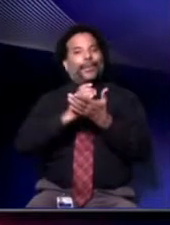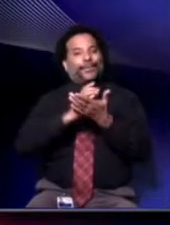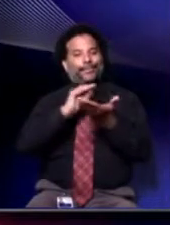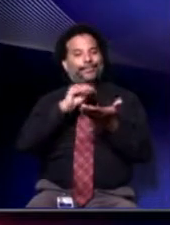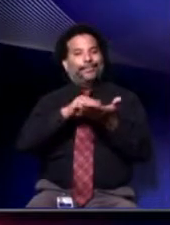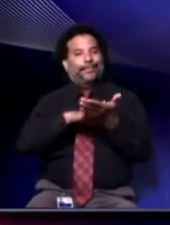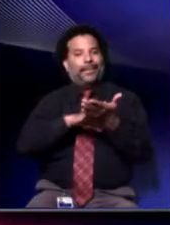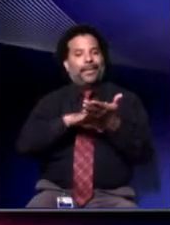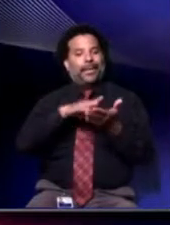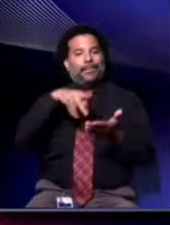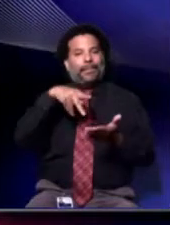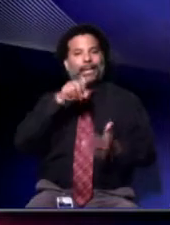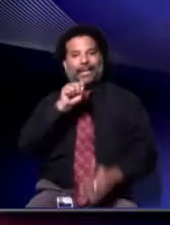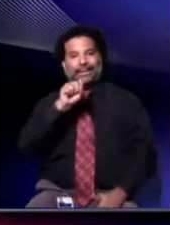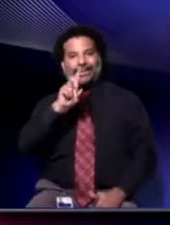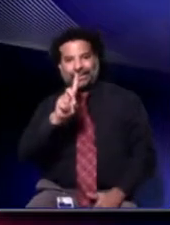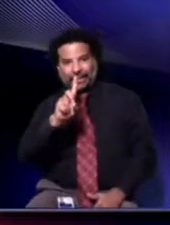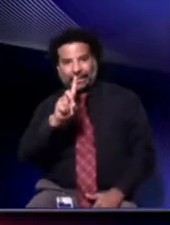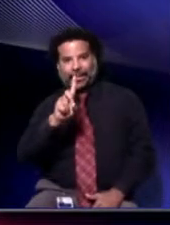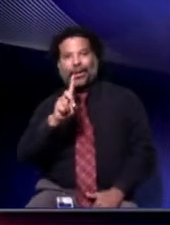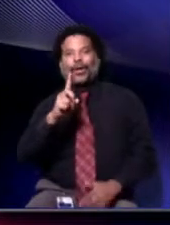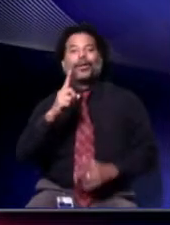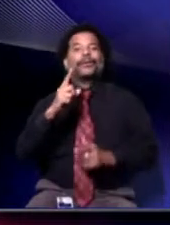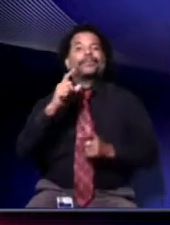PTSD superheroes enjoying the one-day conference.